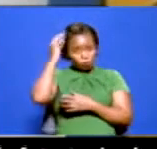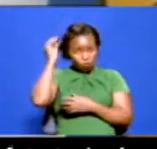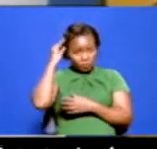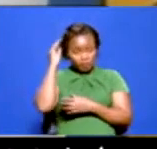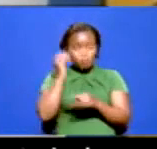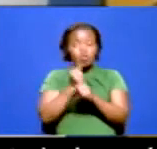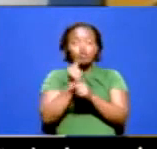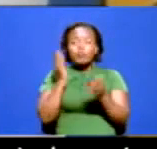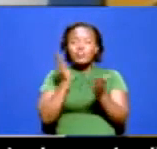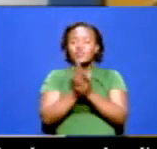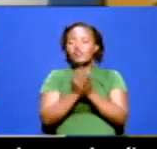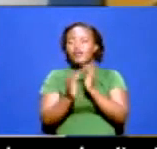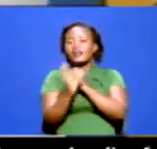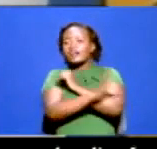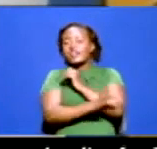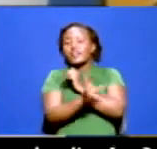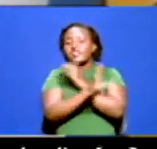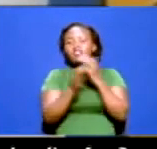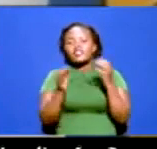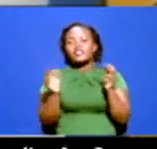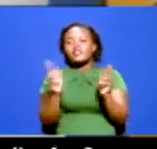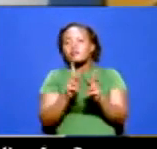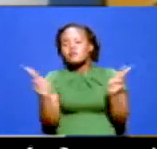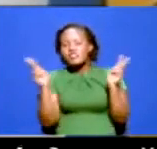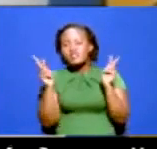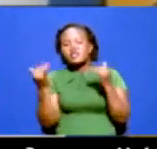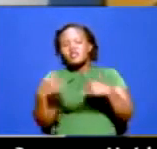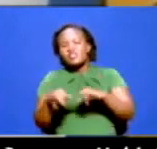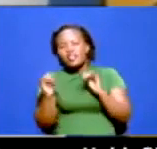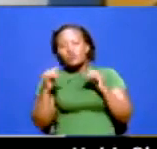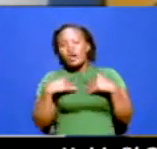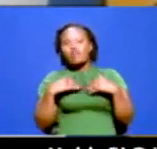country is not peace is not disturbed. And I'm very, very